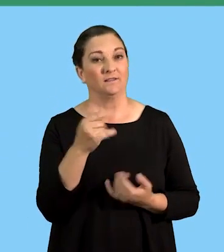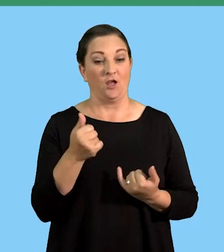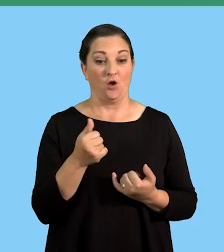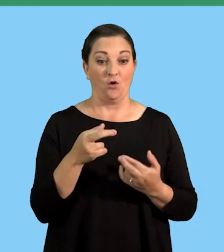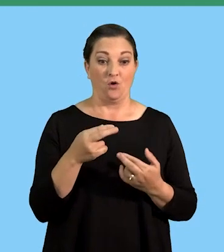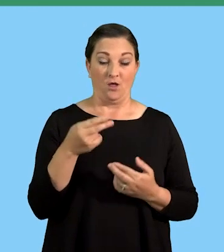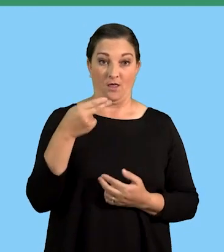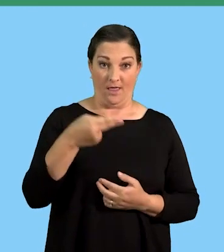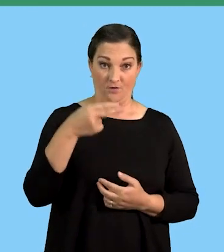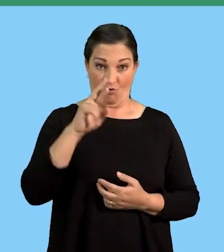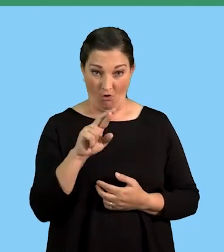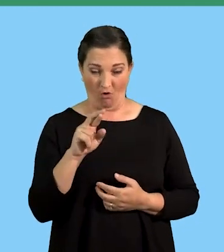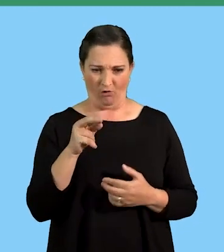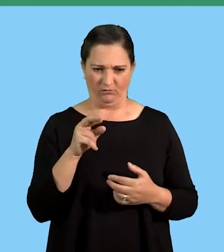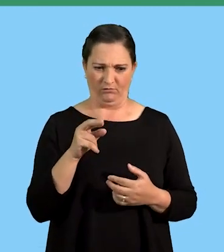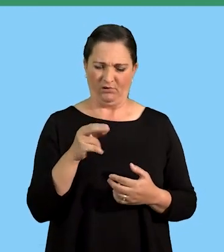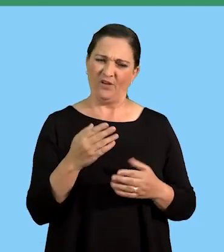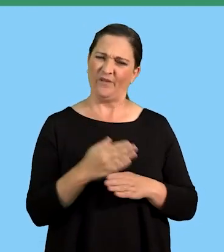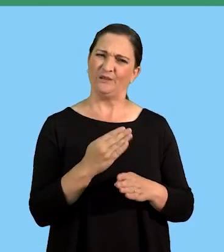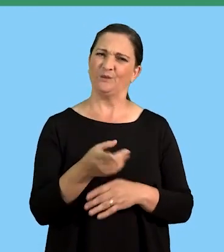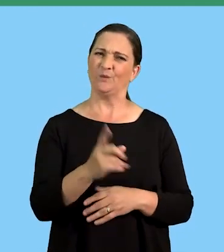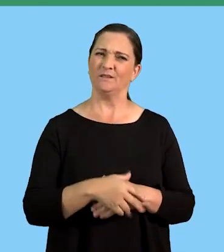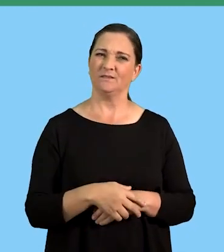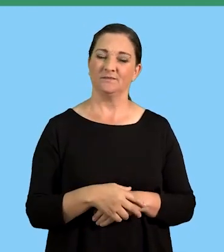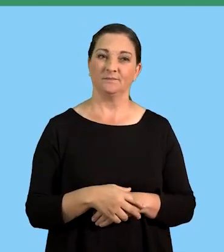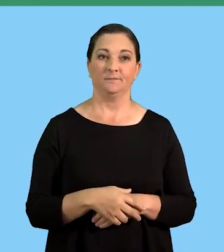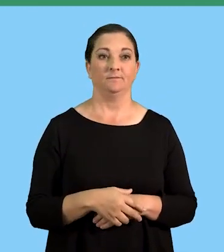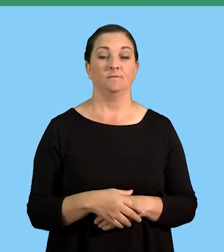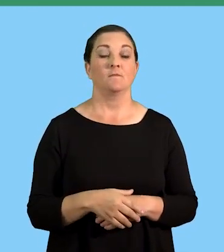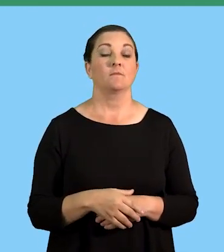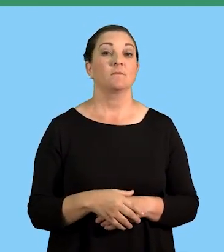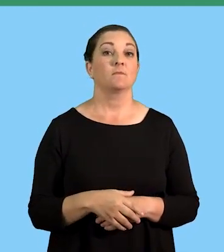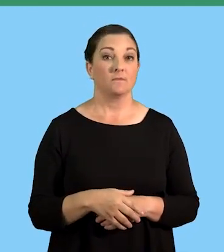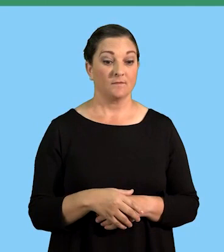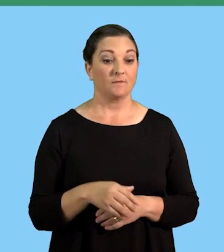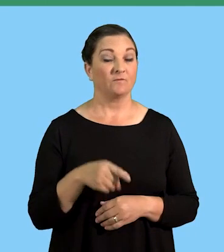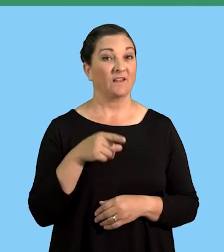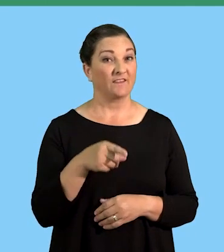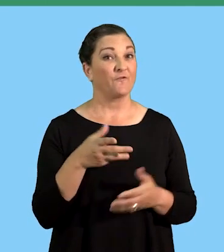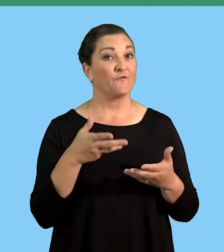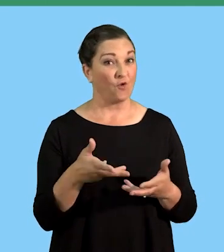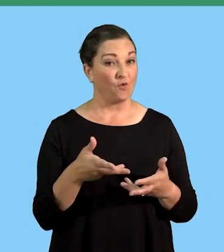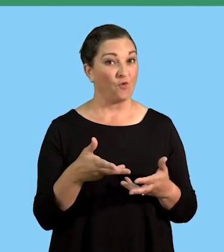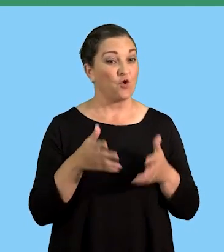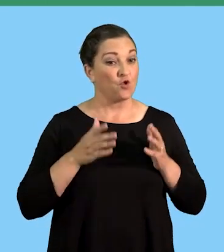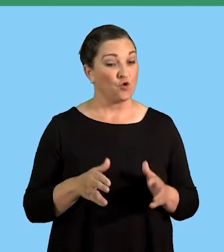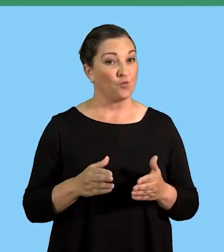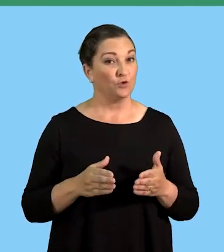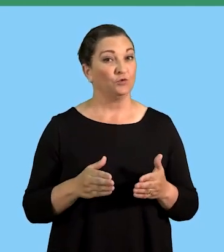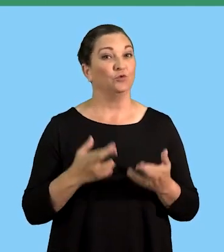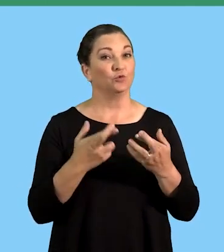the human resources function. It is defined as the function that is responsible